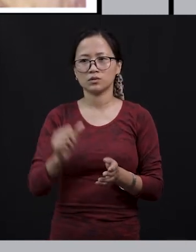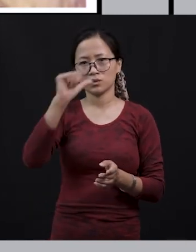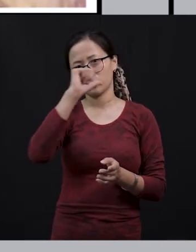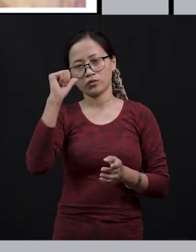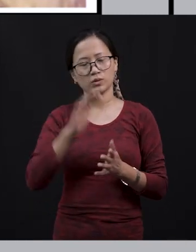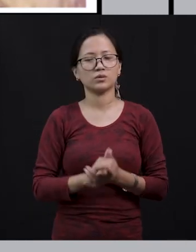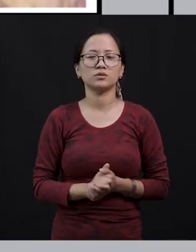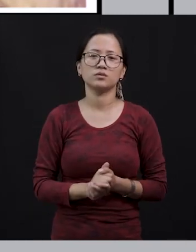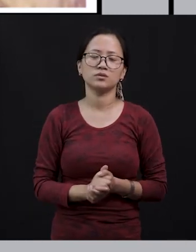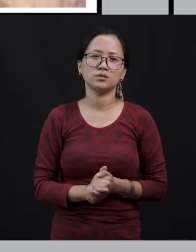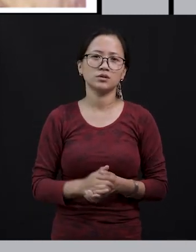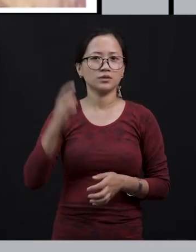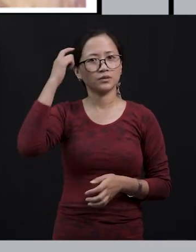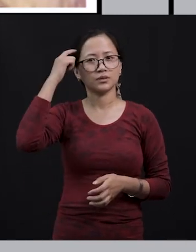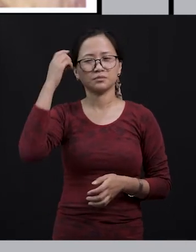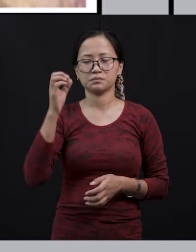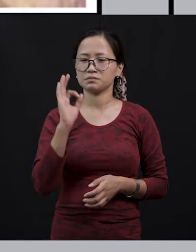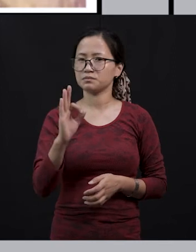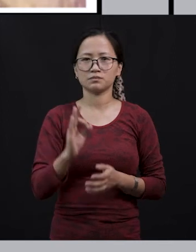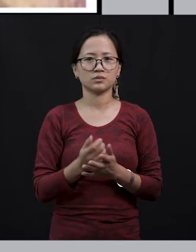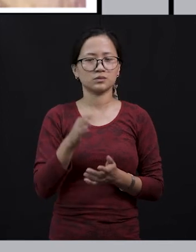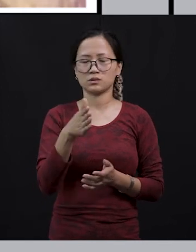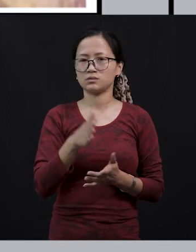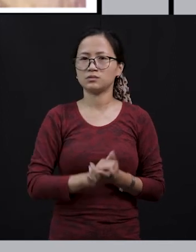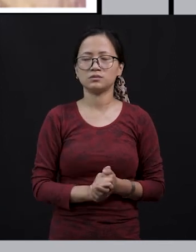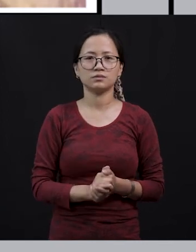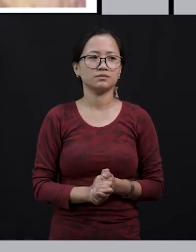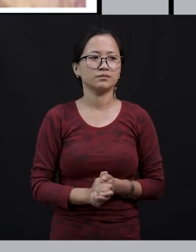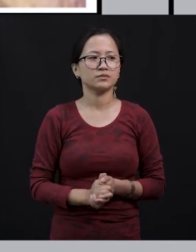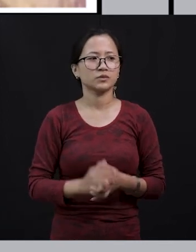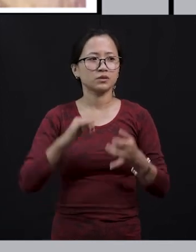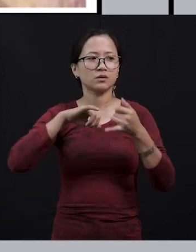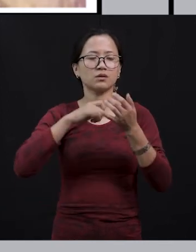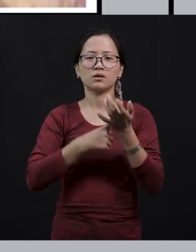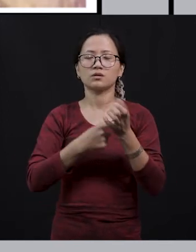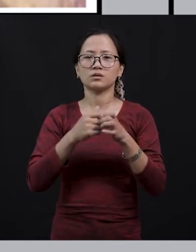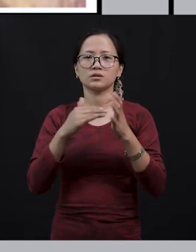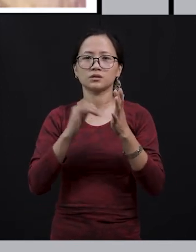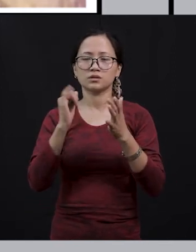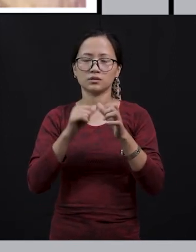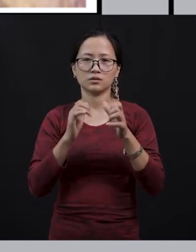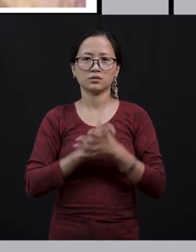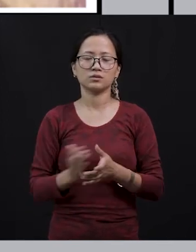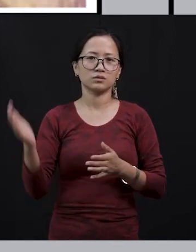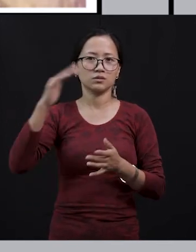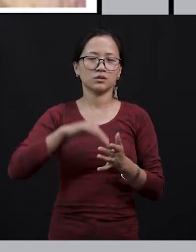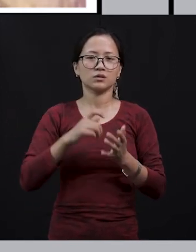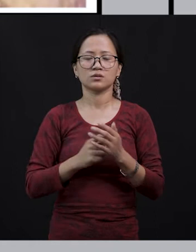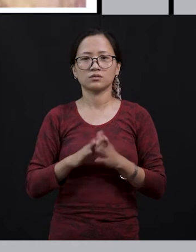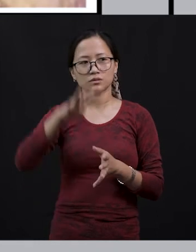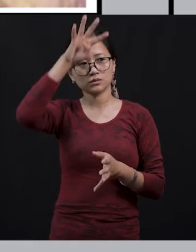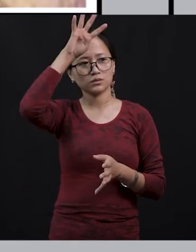his senses were not very intelligent. So Razia Sultan is the one that comes on the